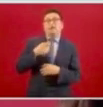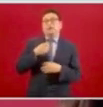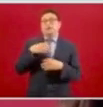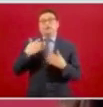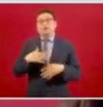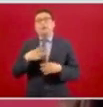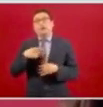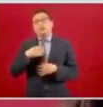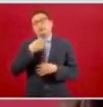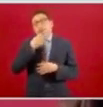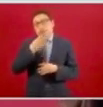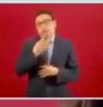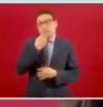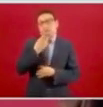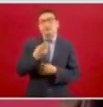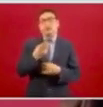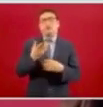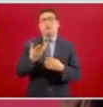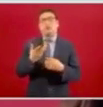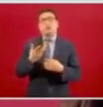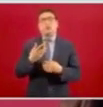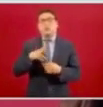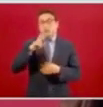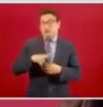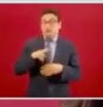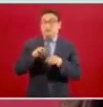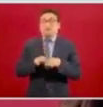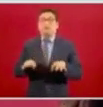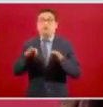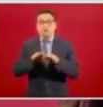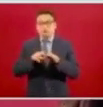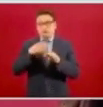and dying. So,